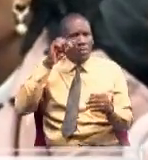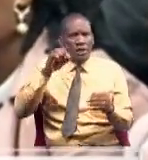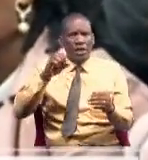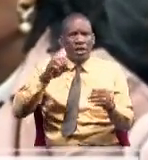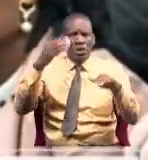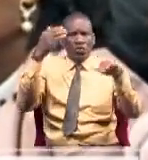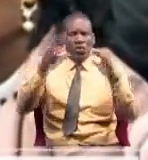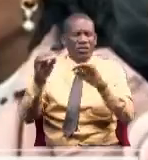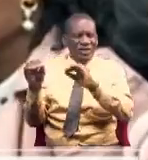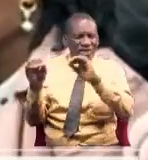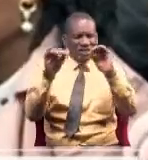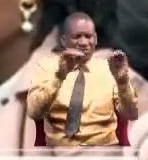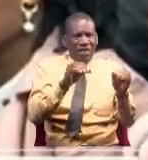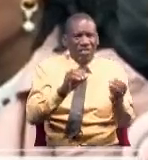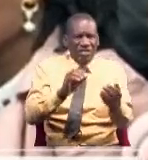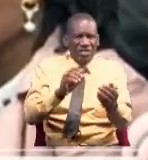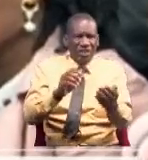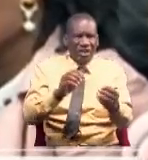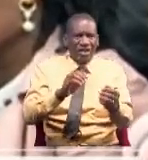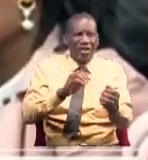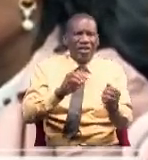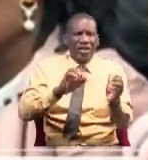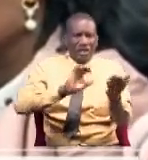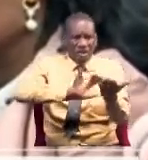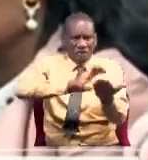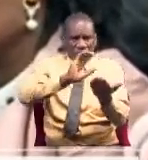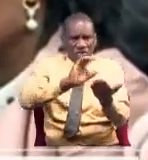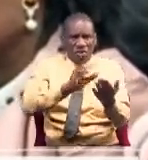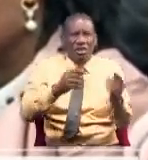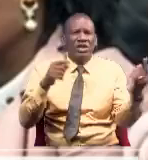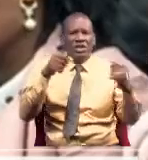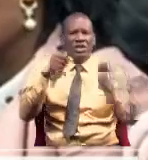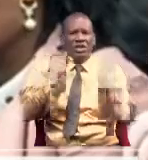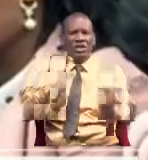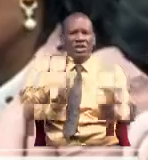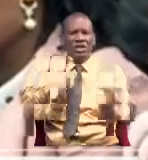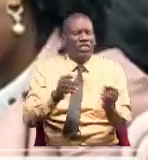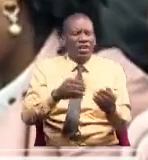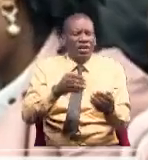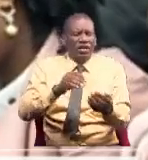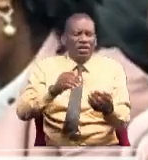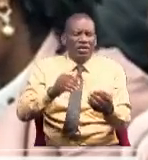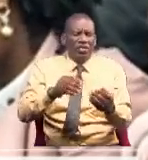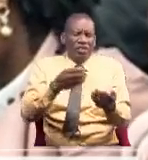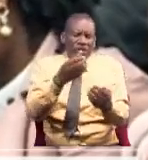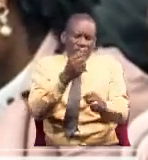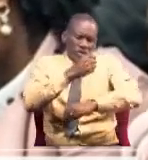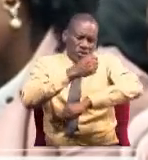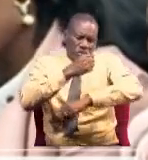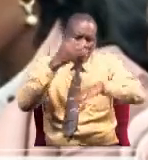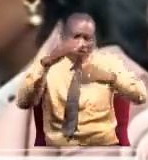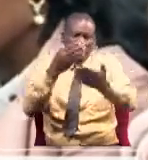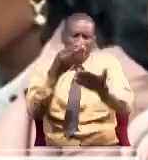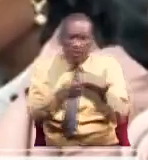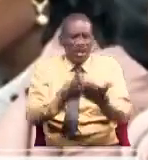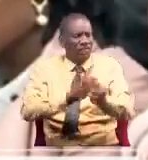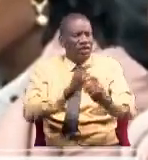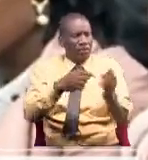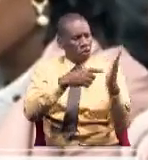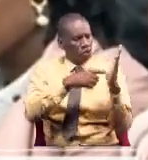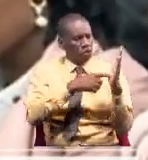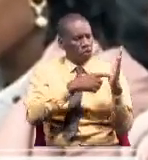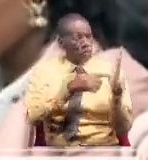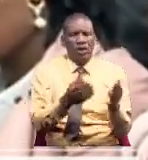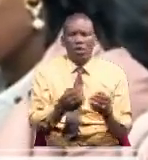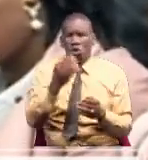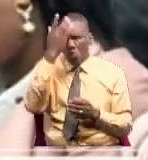their courses, and therefore, up to now, their fee has never reflected. And I have a problem with